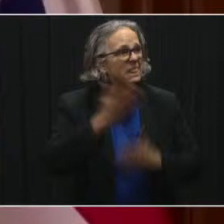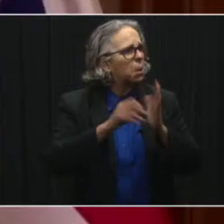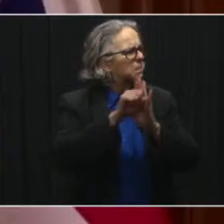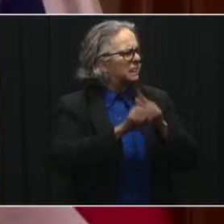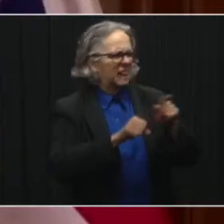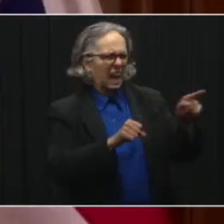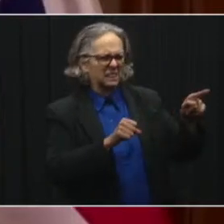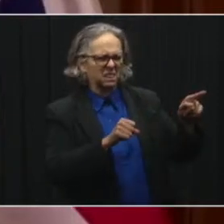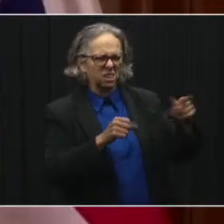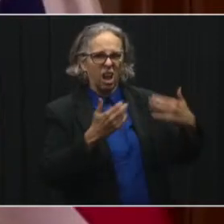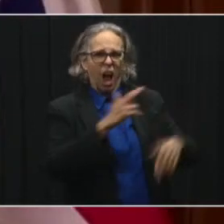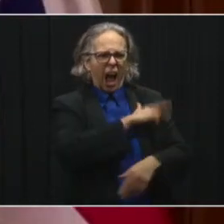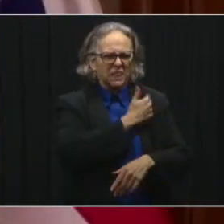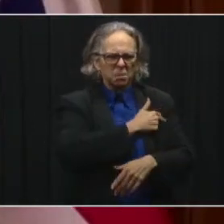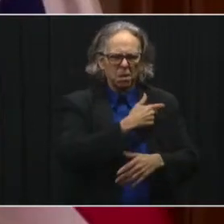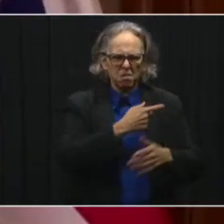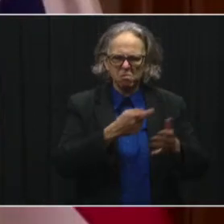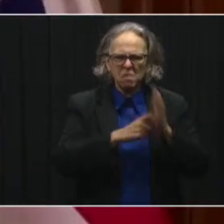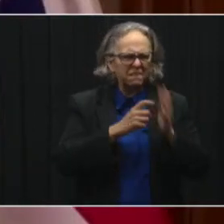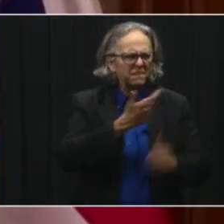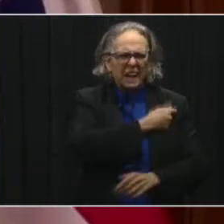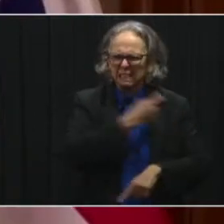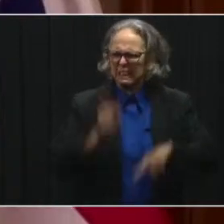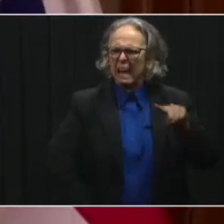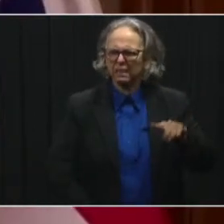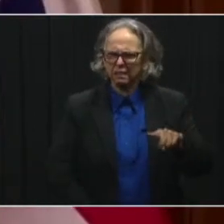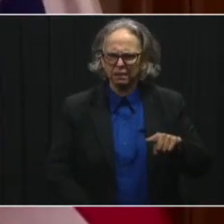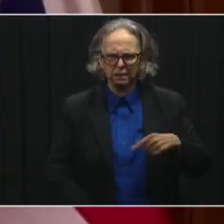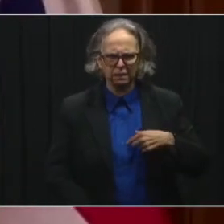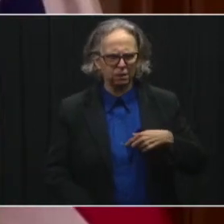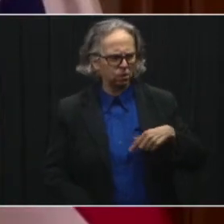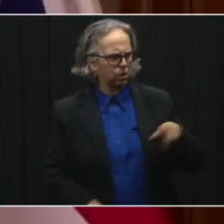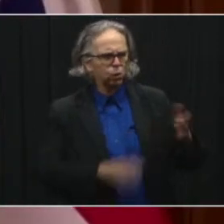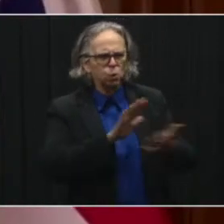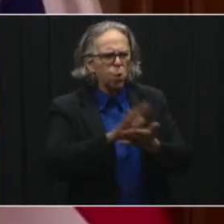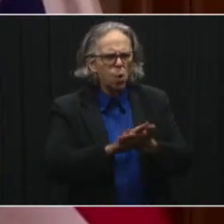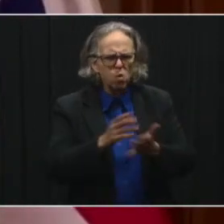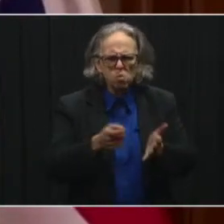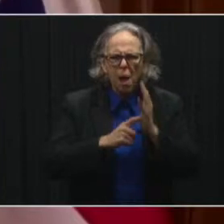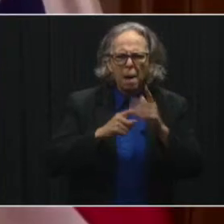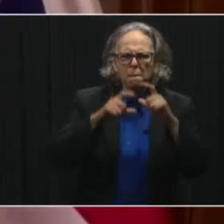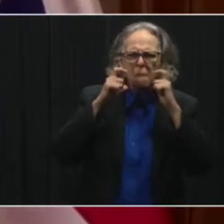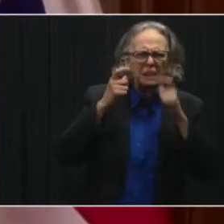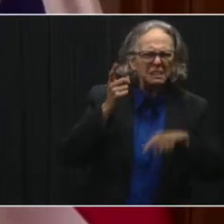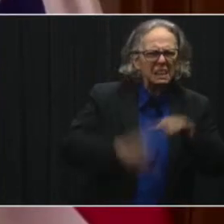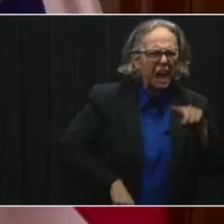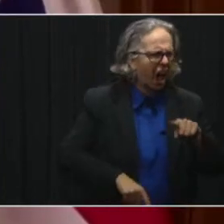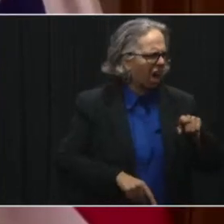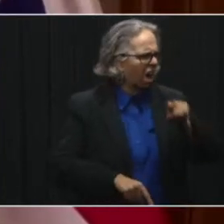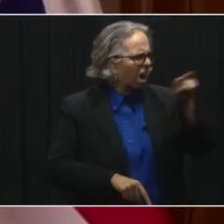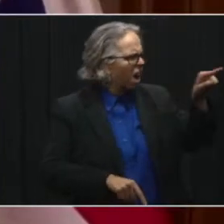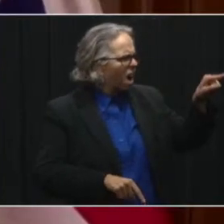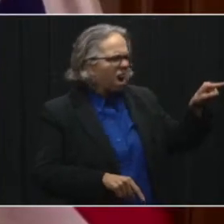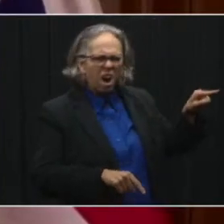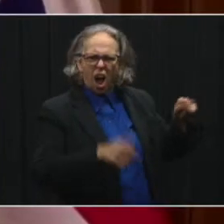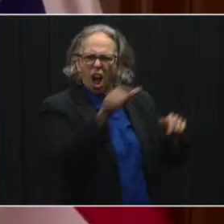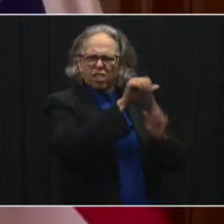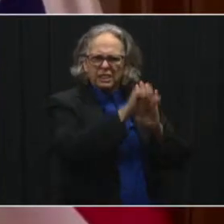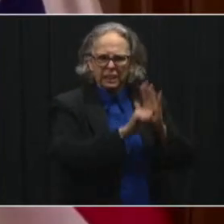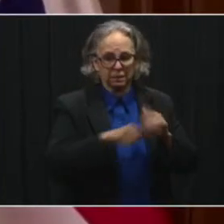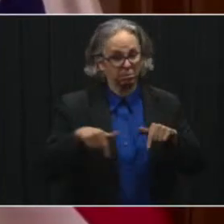vaccinations. They banned the ability of schools to mask. That's not the case in Ohio. As I